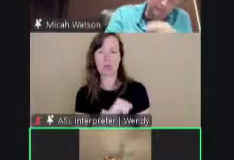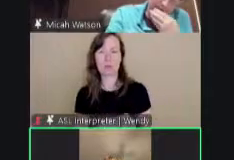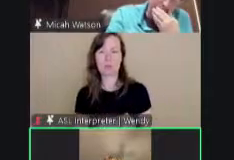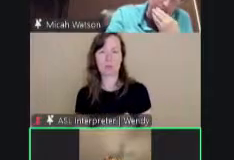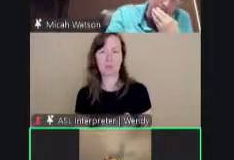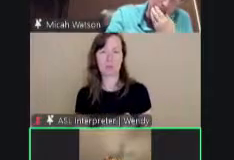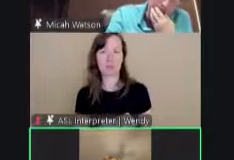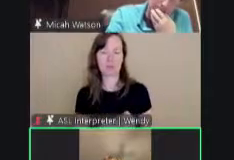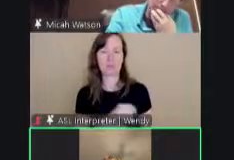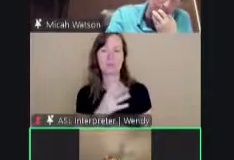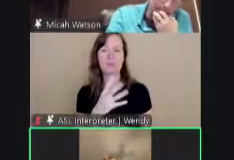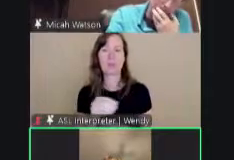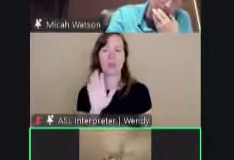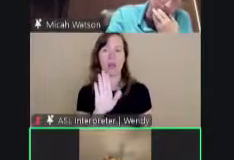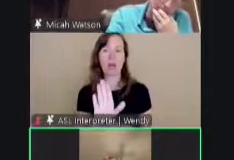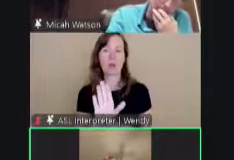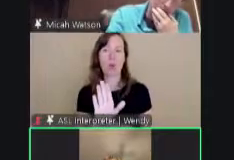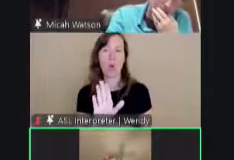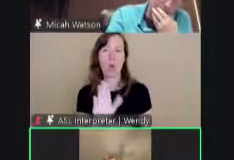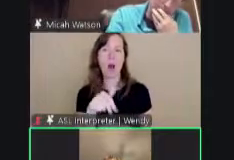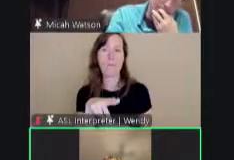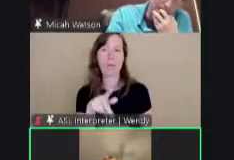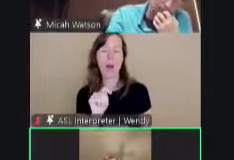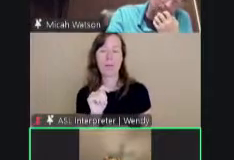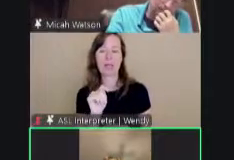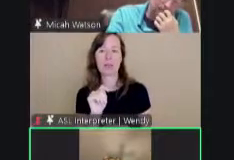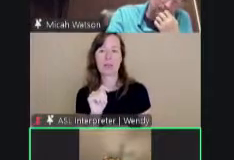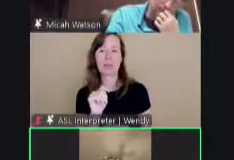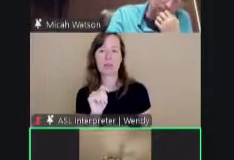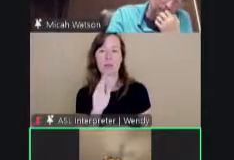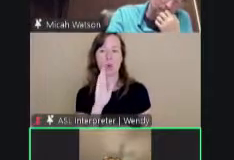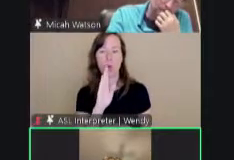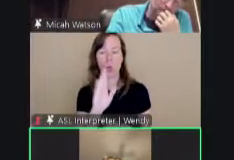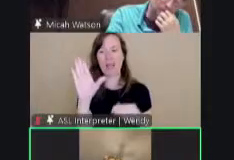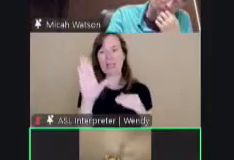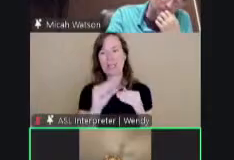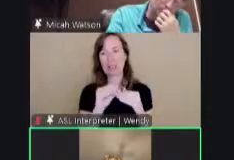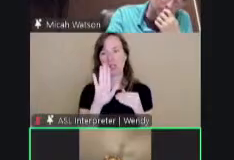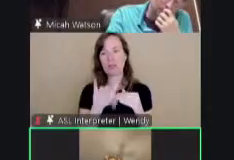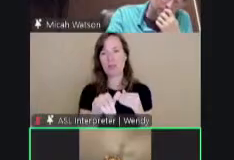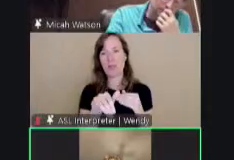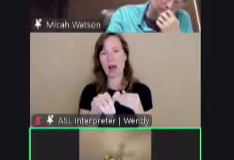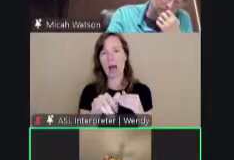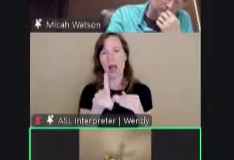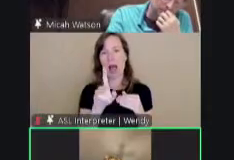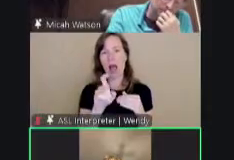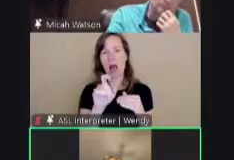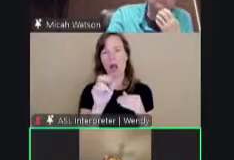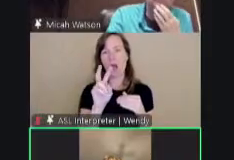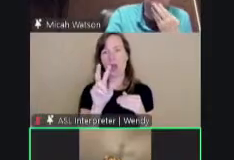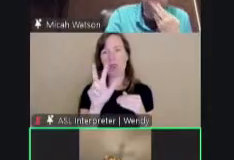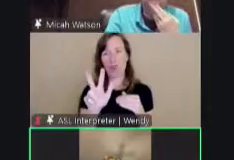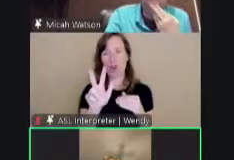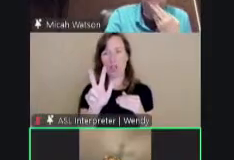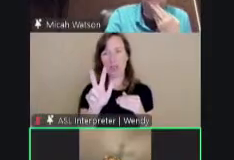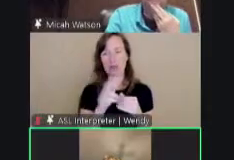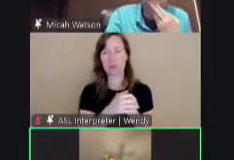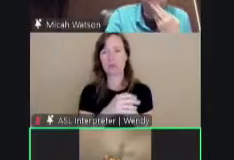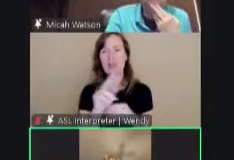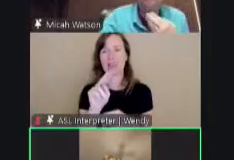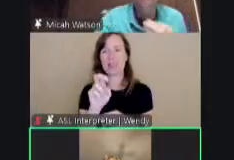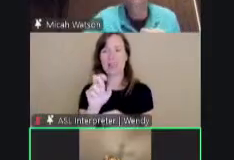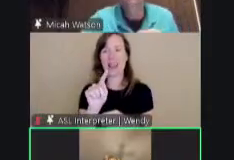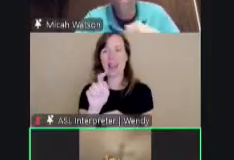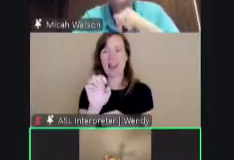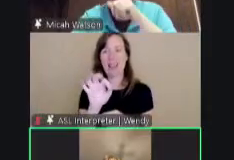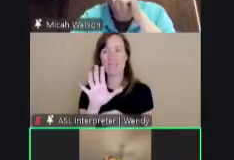And your apartments would decrease by 103. So the net effect would be